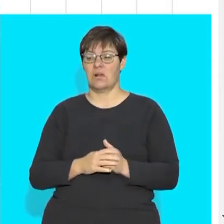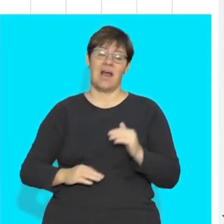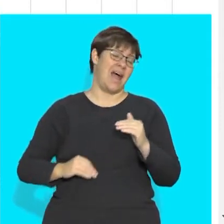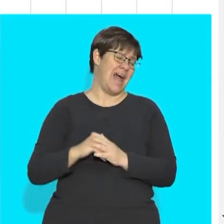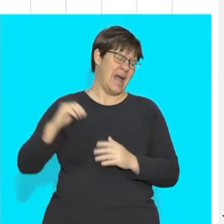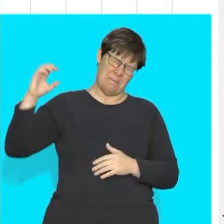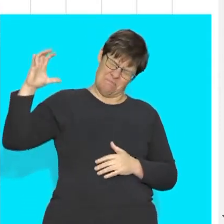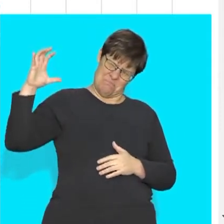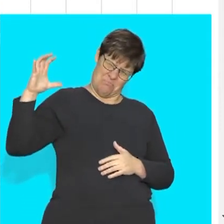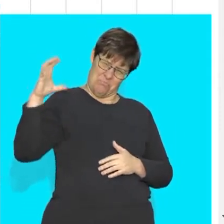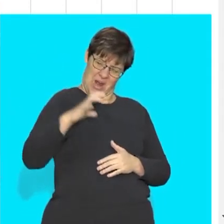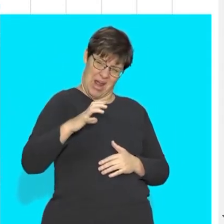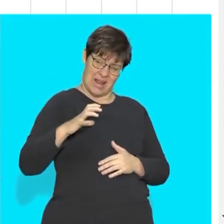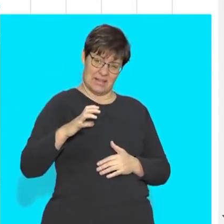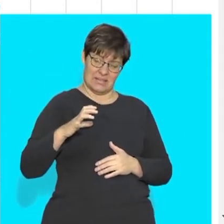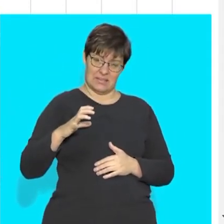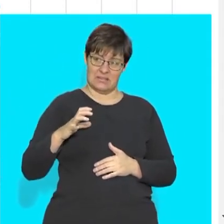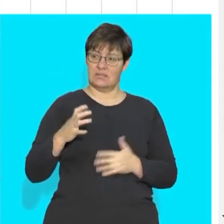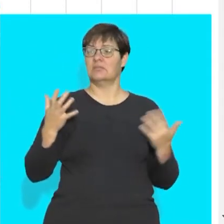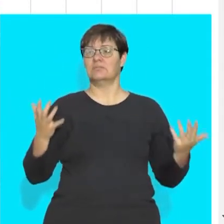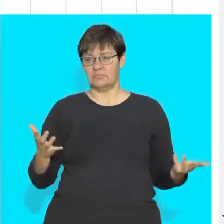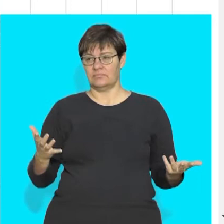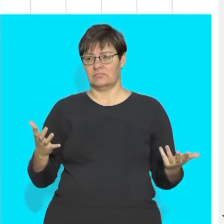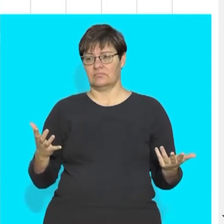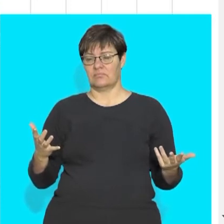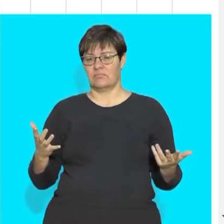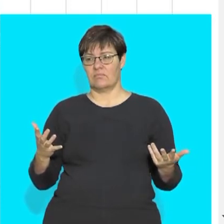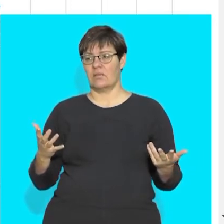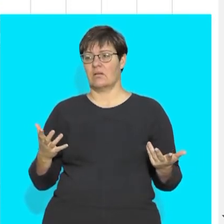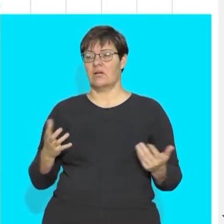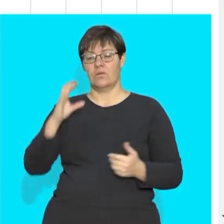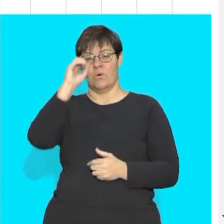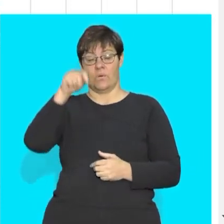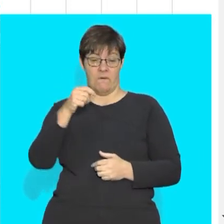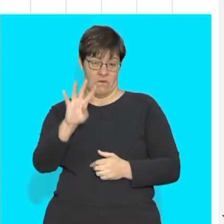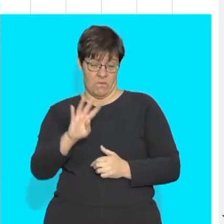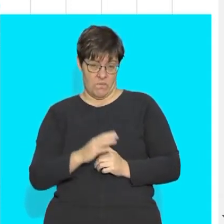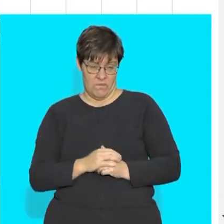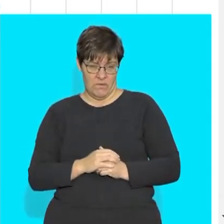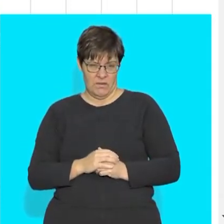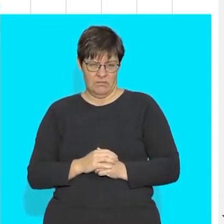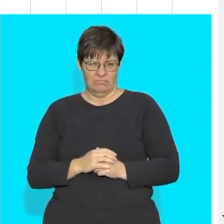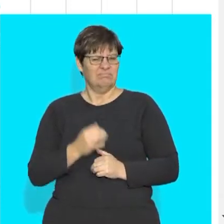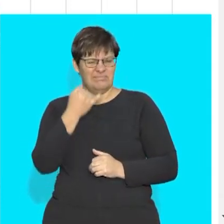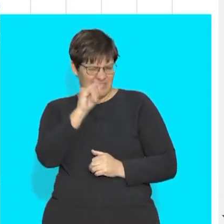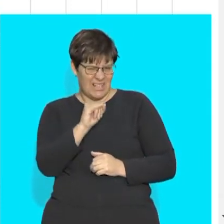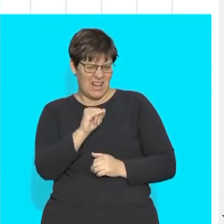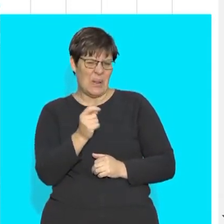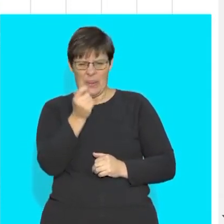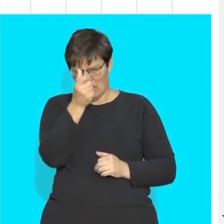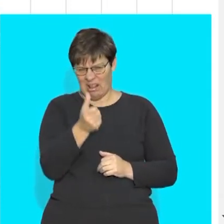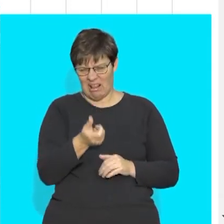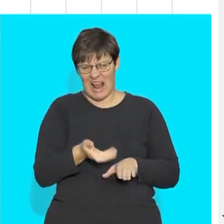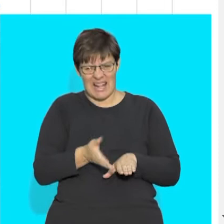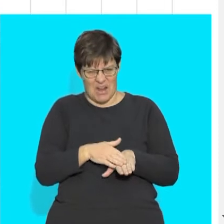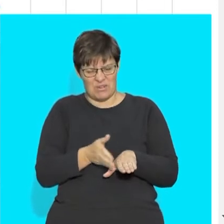its absolute highest, and that's now 0.4, okay? Still quite a